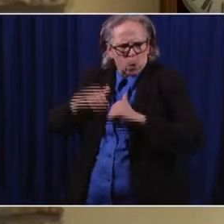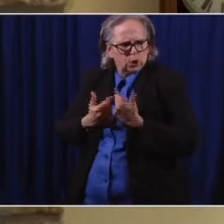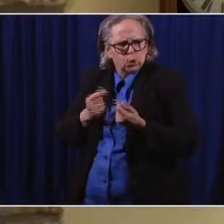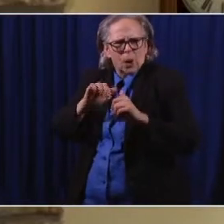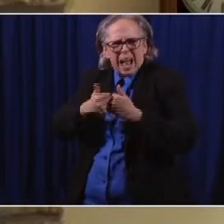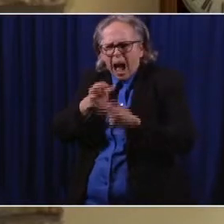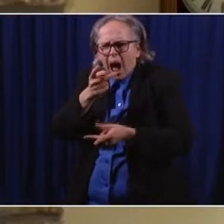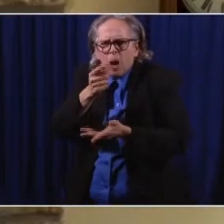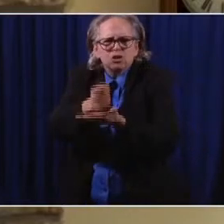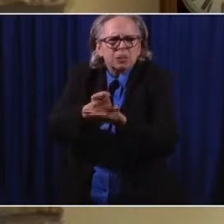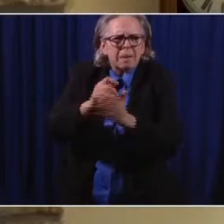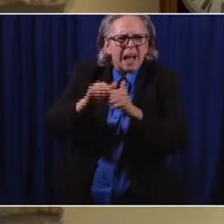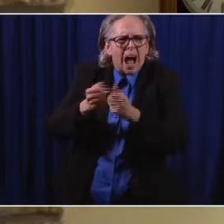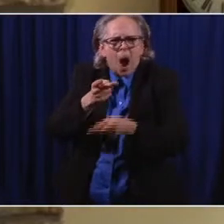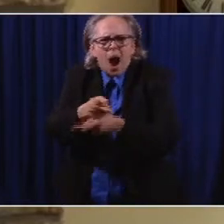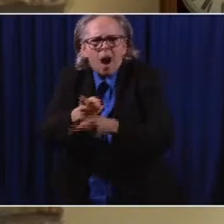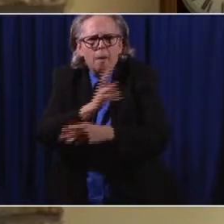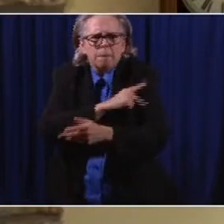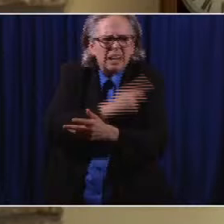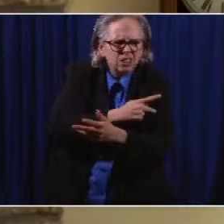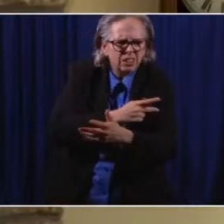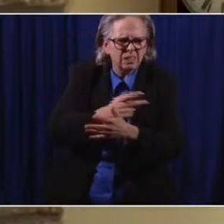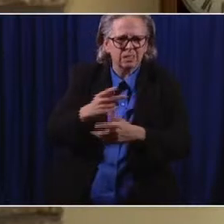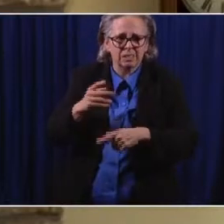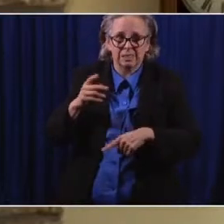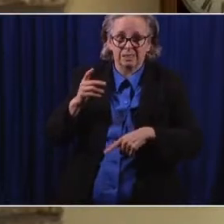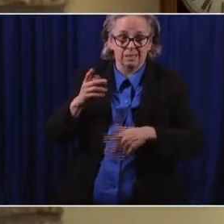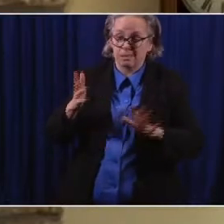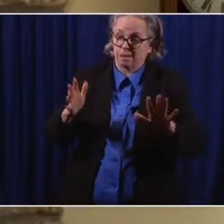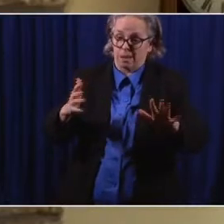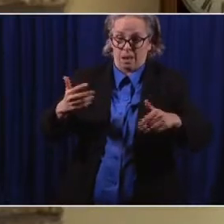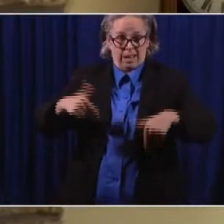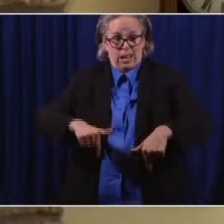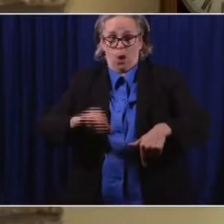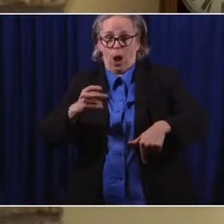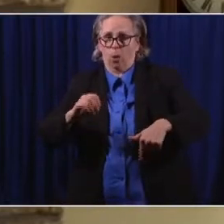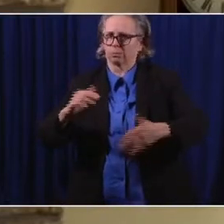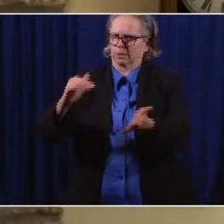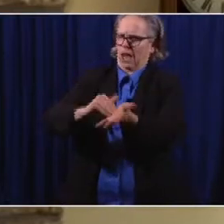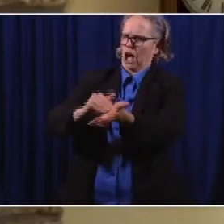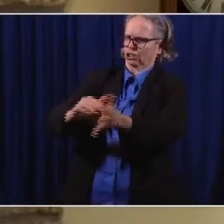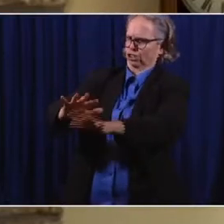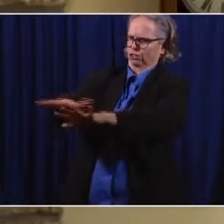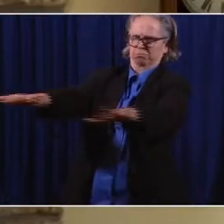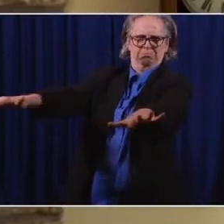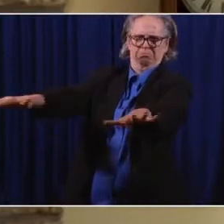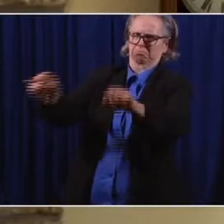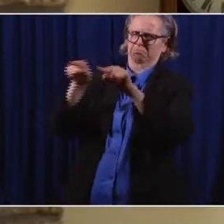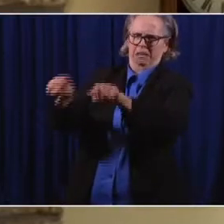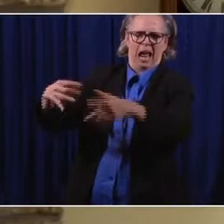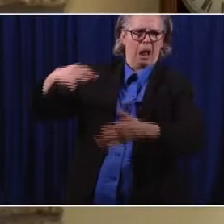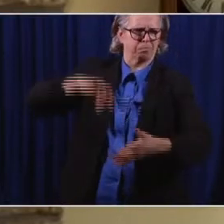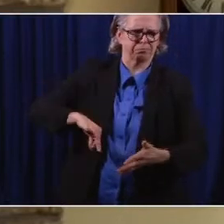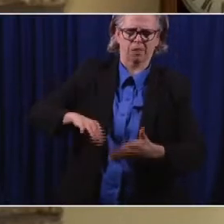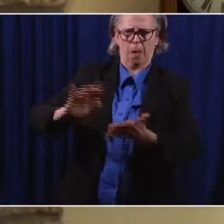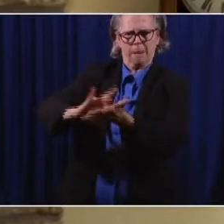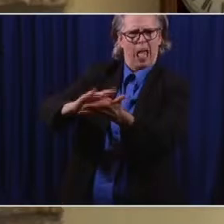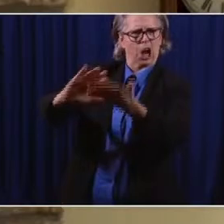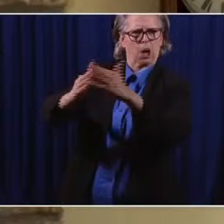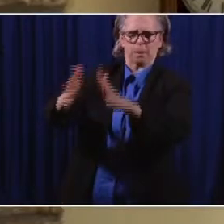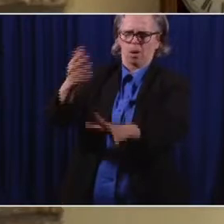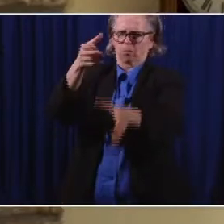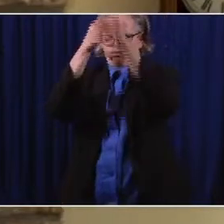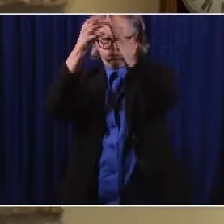no credit. This is what doctors have done. This is what the medical community has done. This is what the researchers